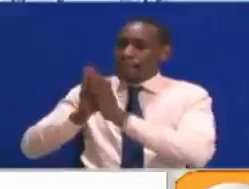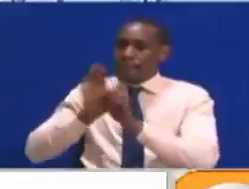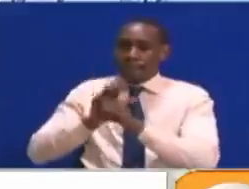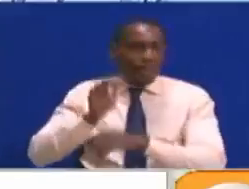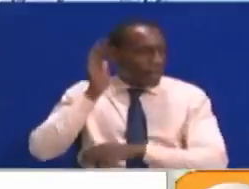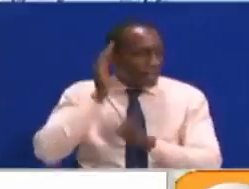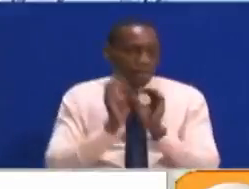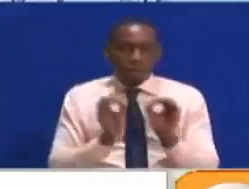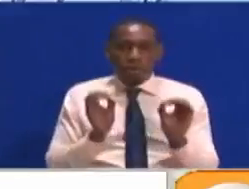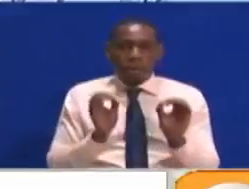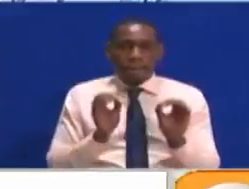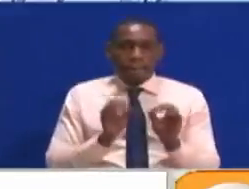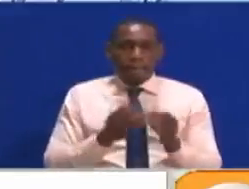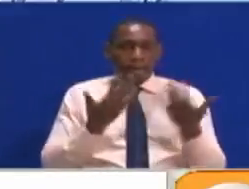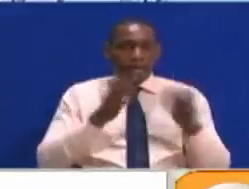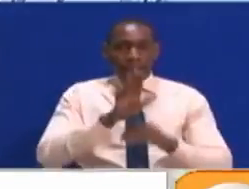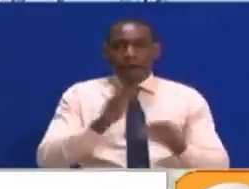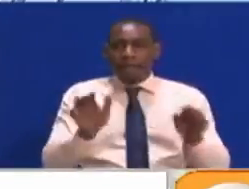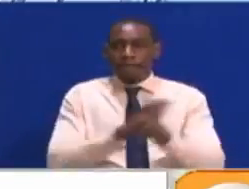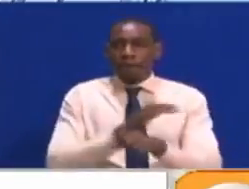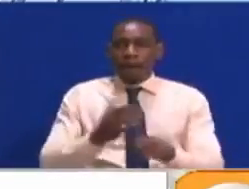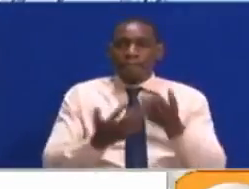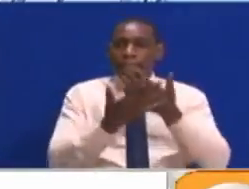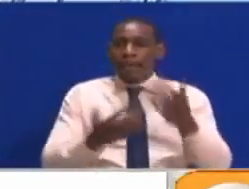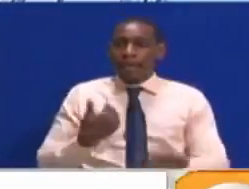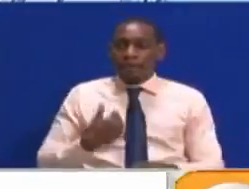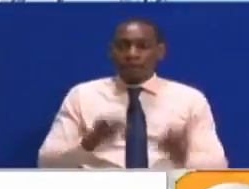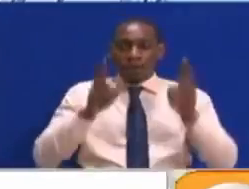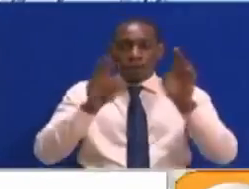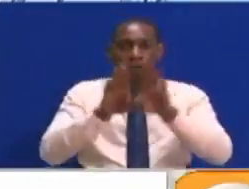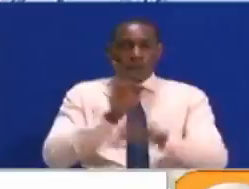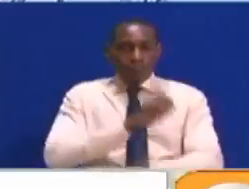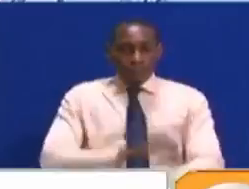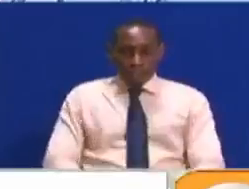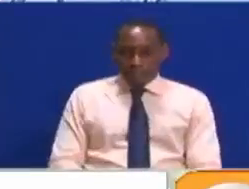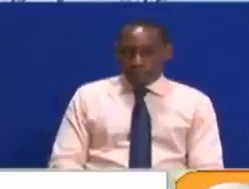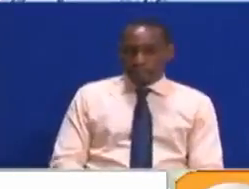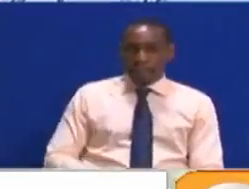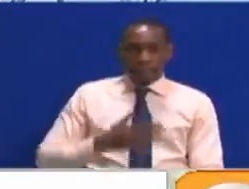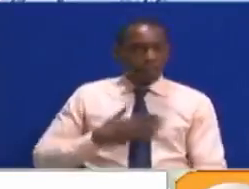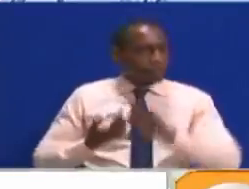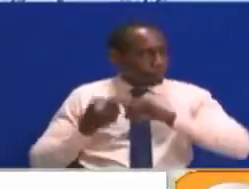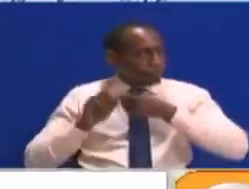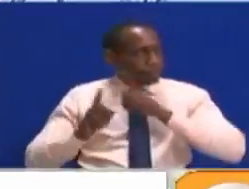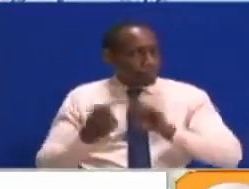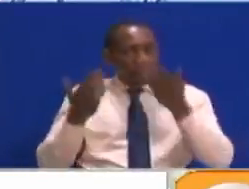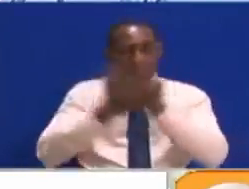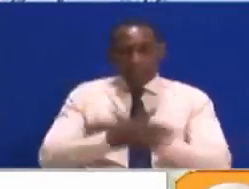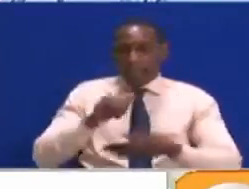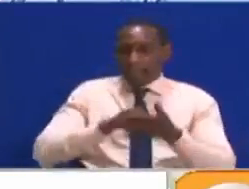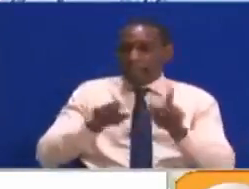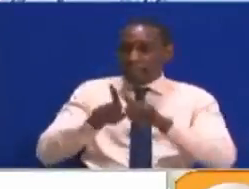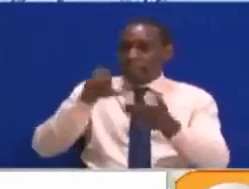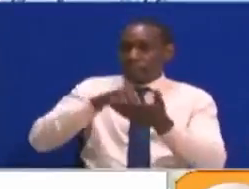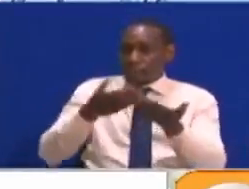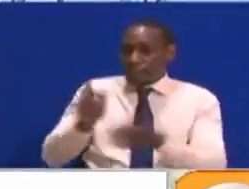not listening. Your hands are full of blood. End of quote. So I asked myself tonight, could this be our